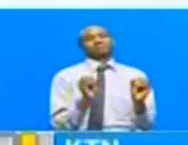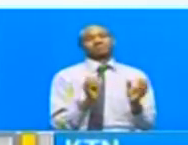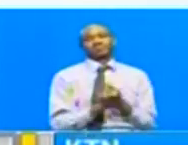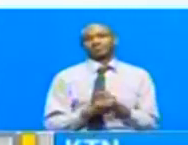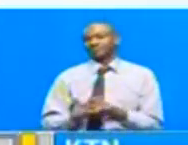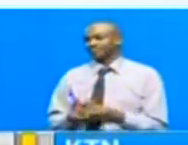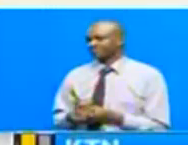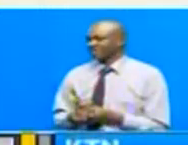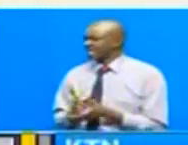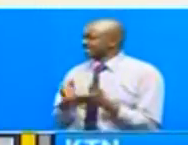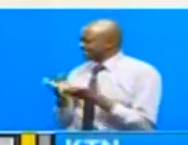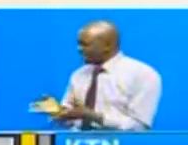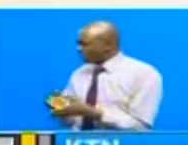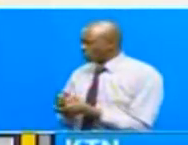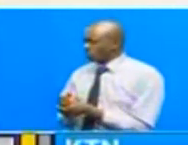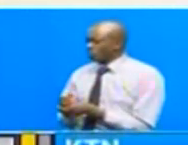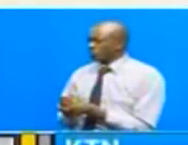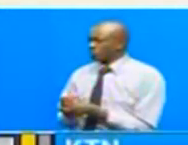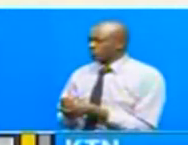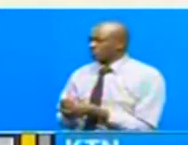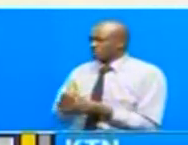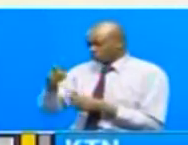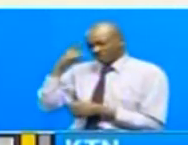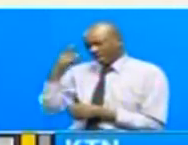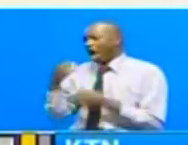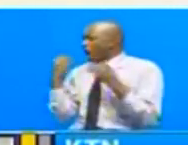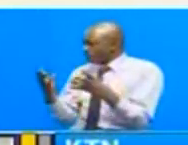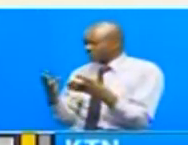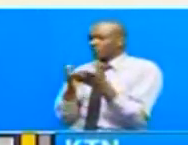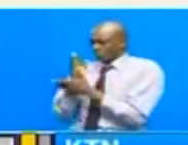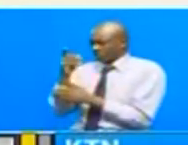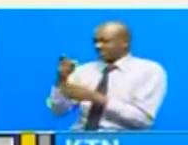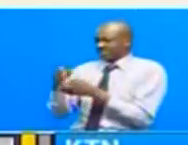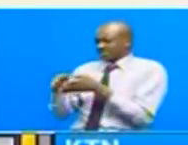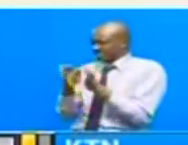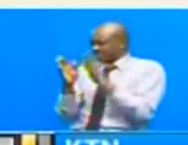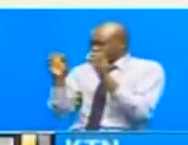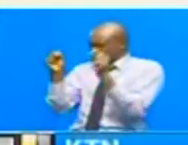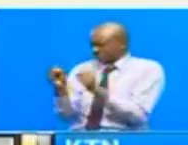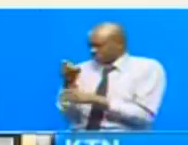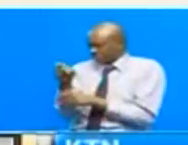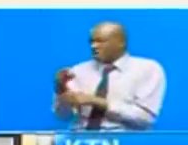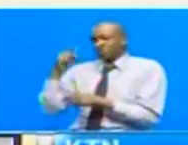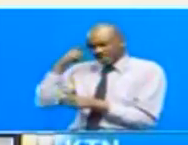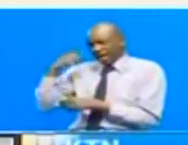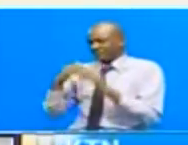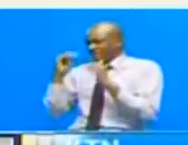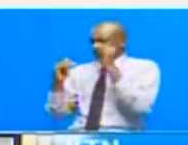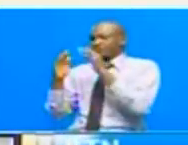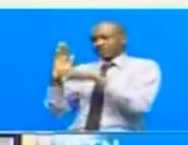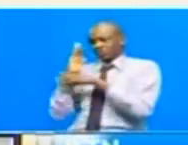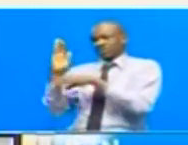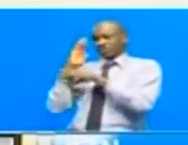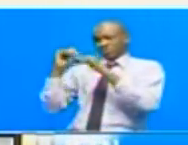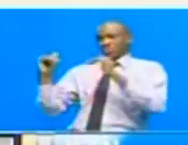But in terms of just how, you know, how much money passes through this system, do you feel that there are enough levels of security from what